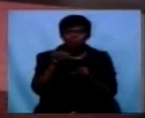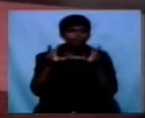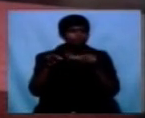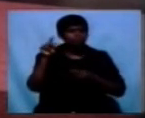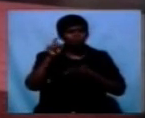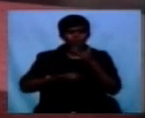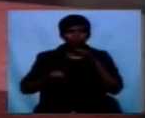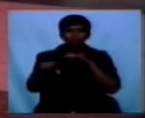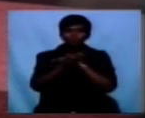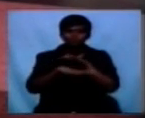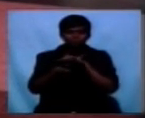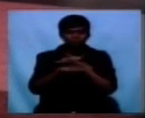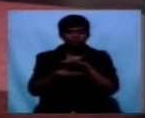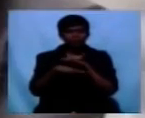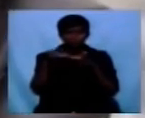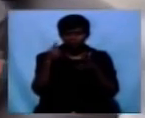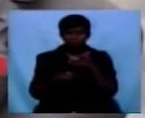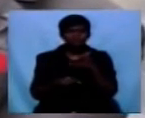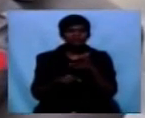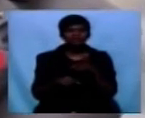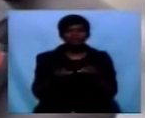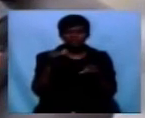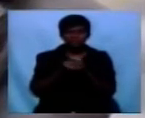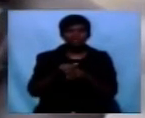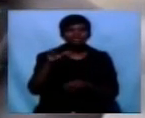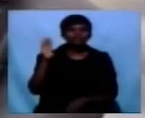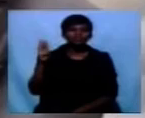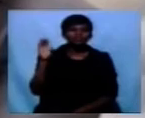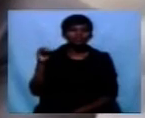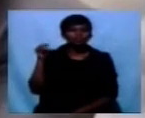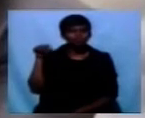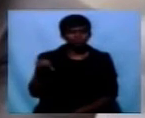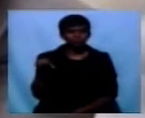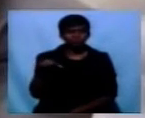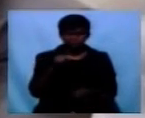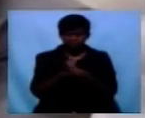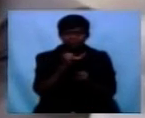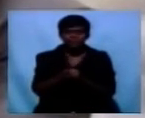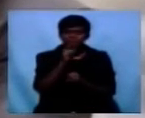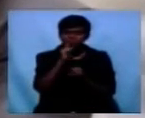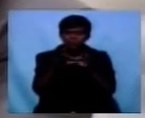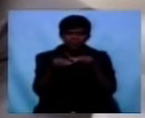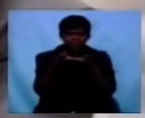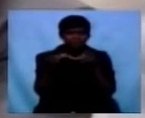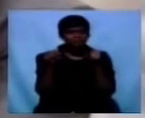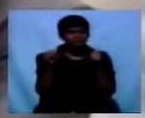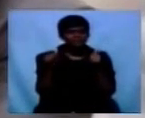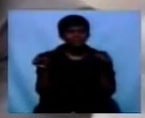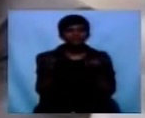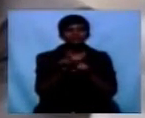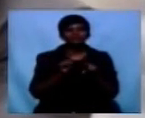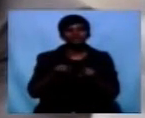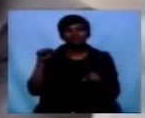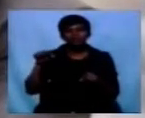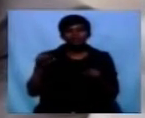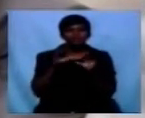goes beyond what is prescribed in the BOQ. We must make sure that we give efficiency and quality to